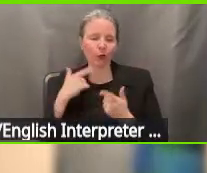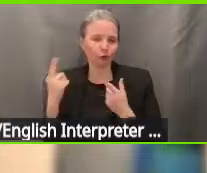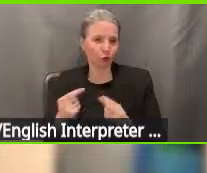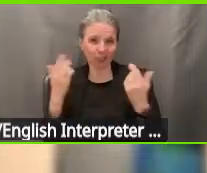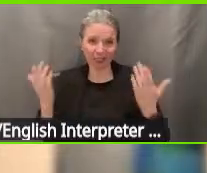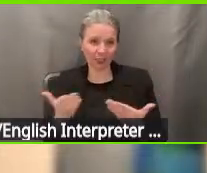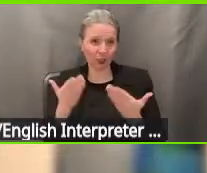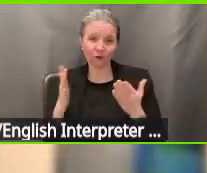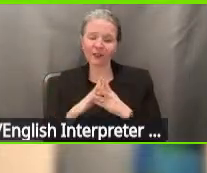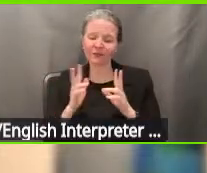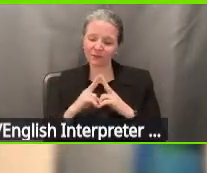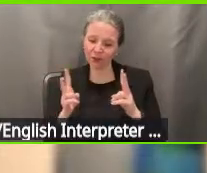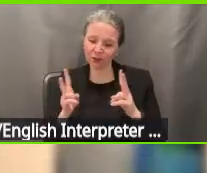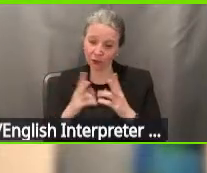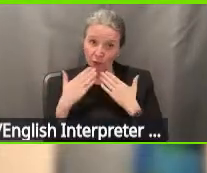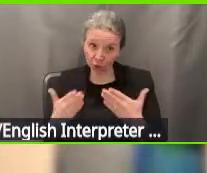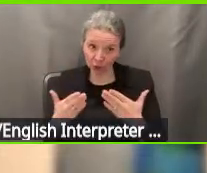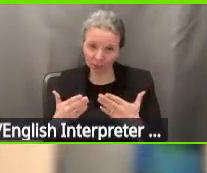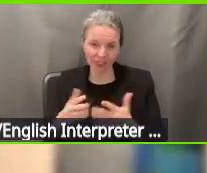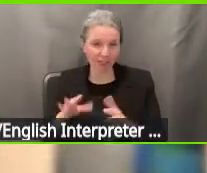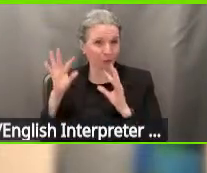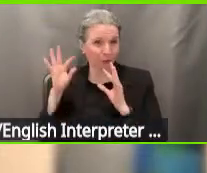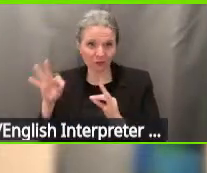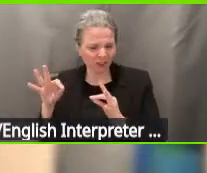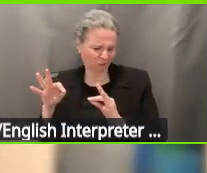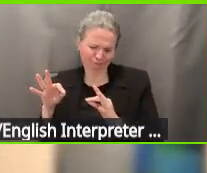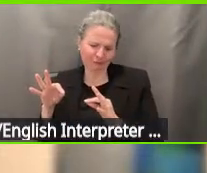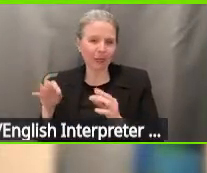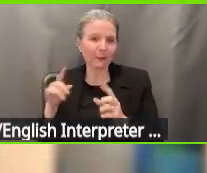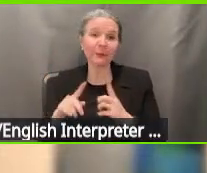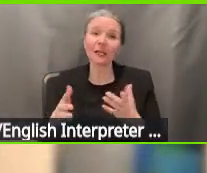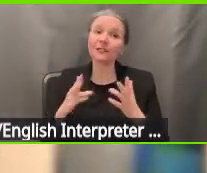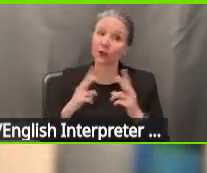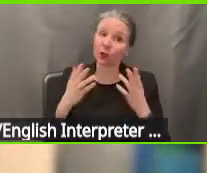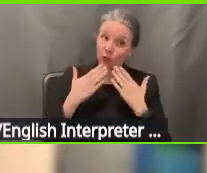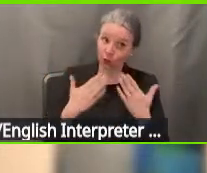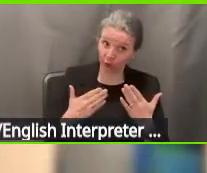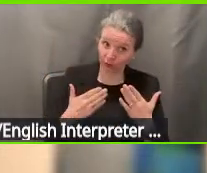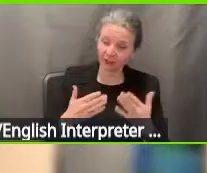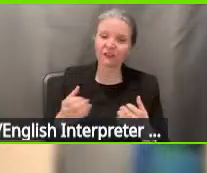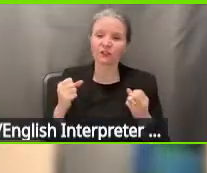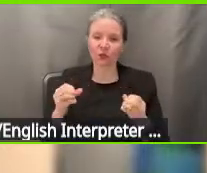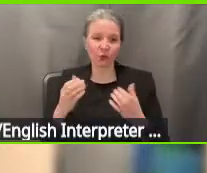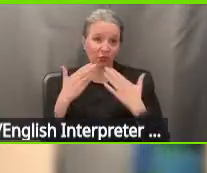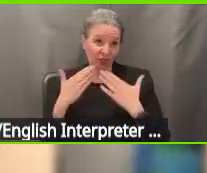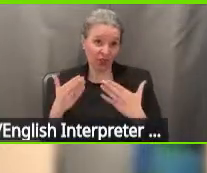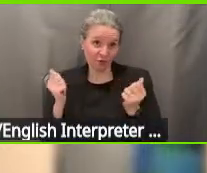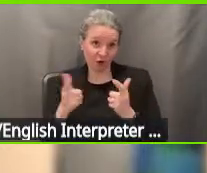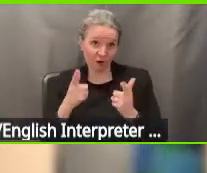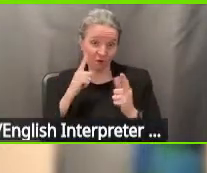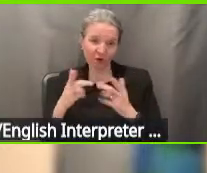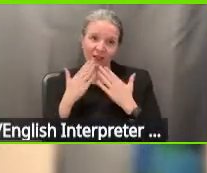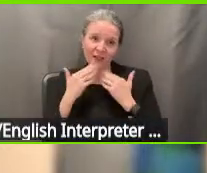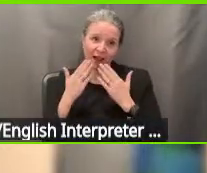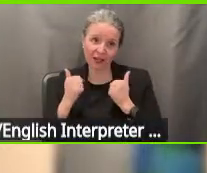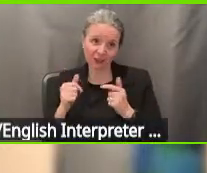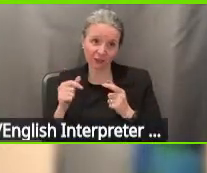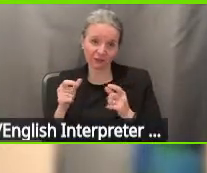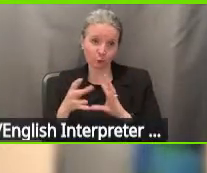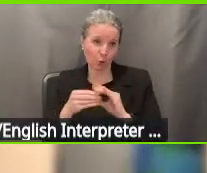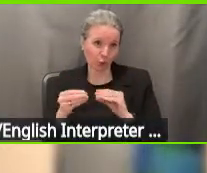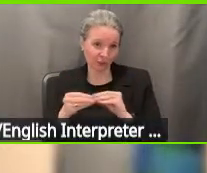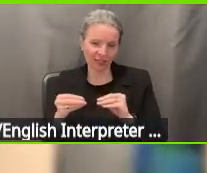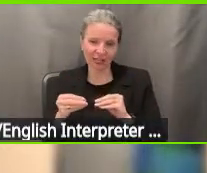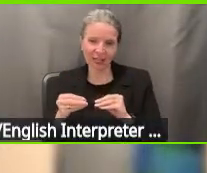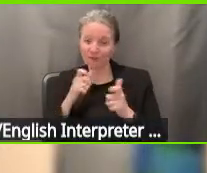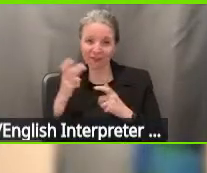that's very, very good. Is it perfect? No, but it is very good. So thank you all for the kind words, and you